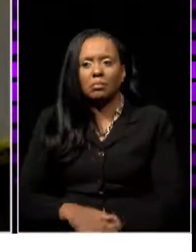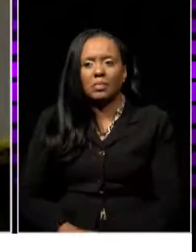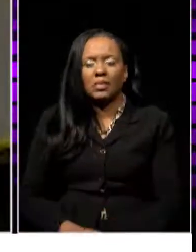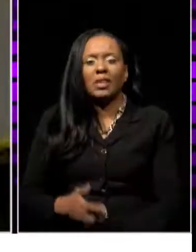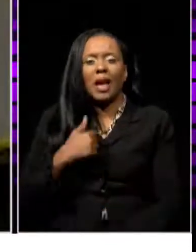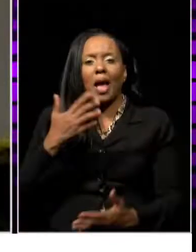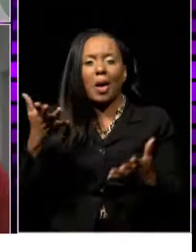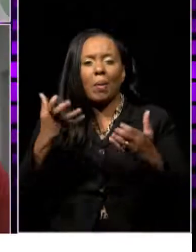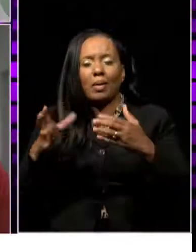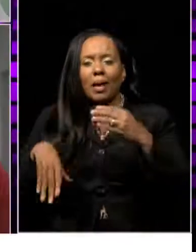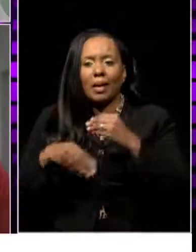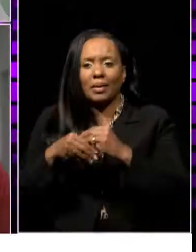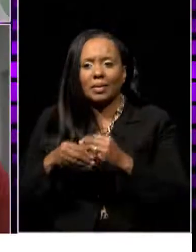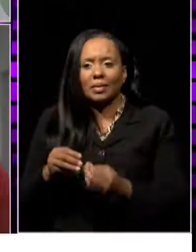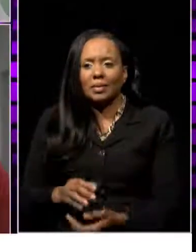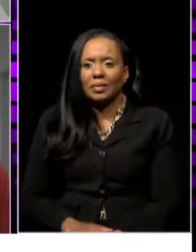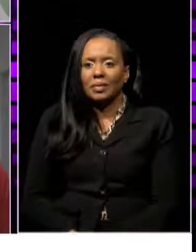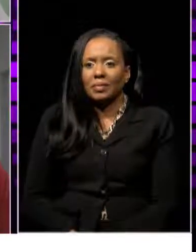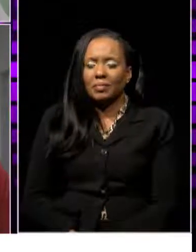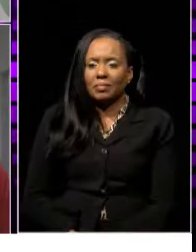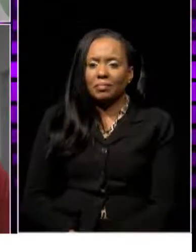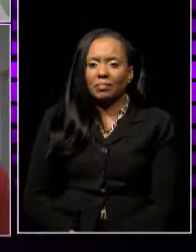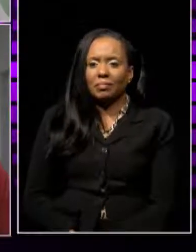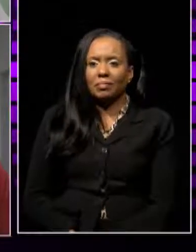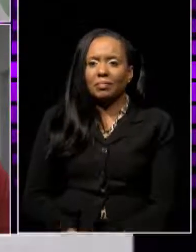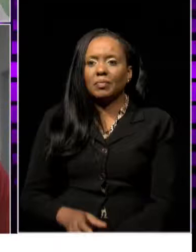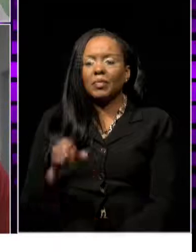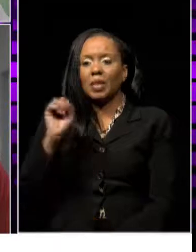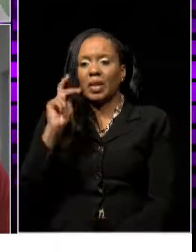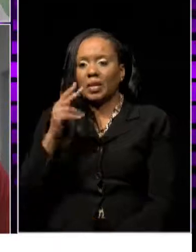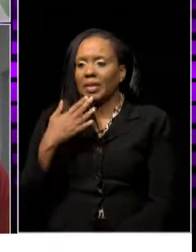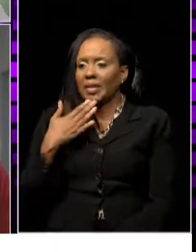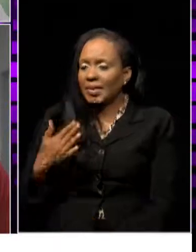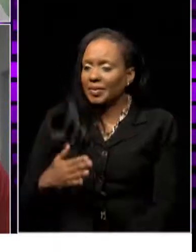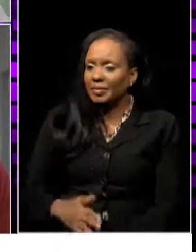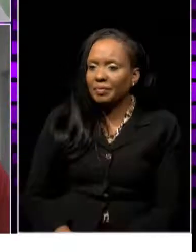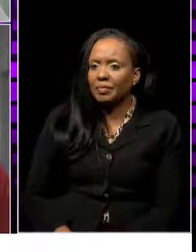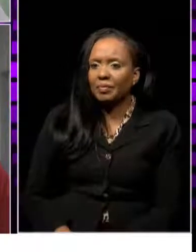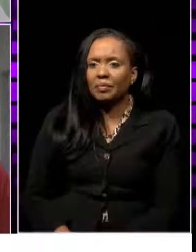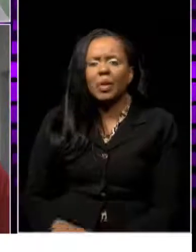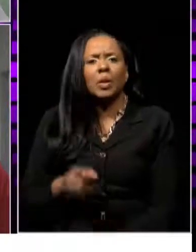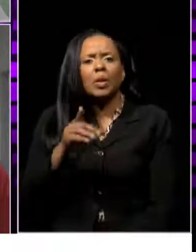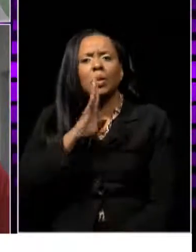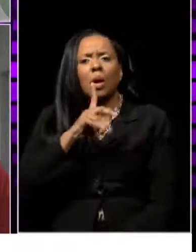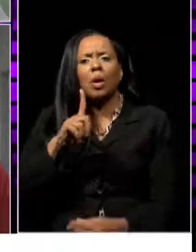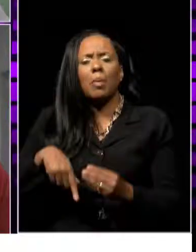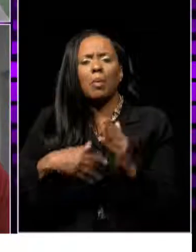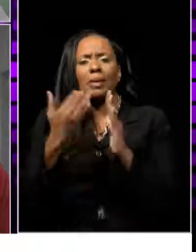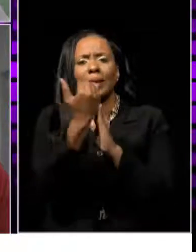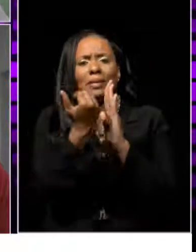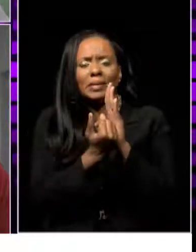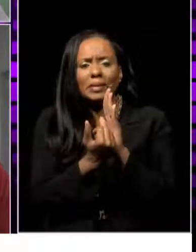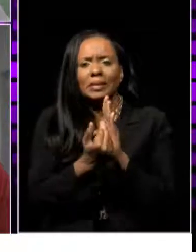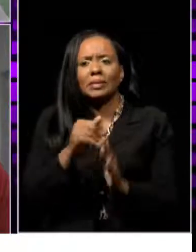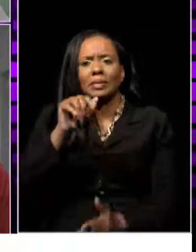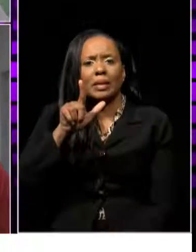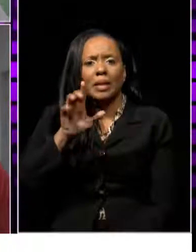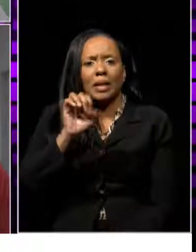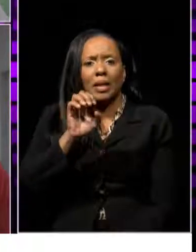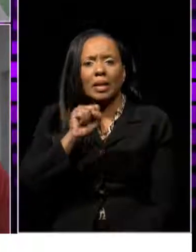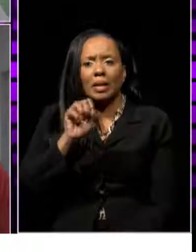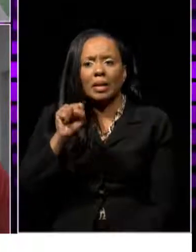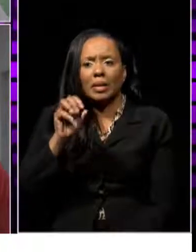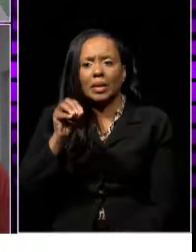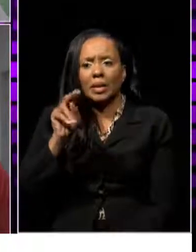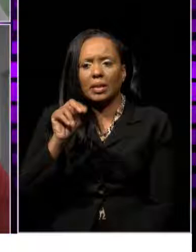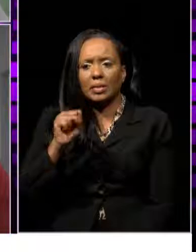addition. Well, thank you, Ms. Fergus. And you just mentioned the word lessons, and I want to know, and the audience wants to